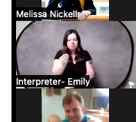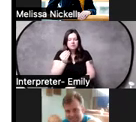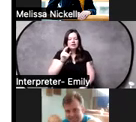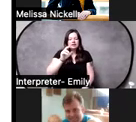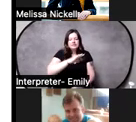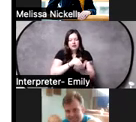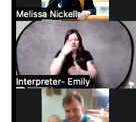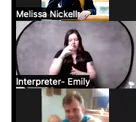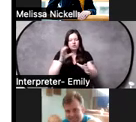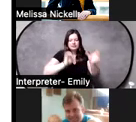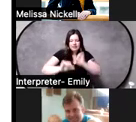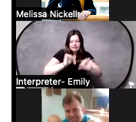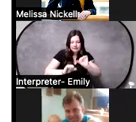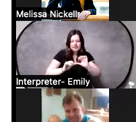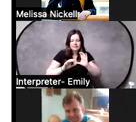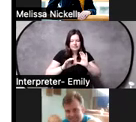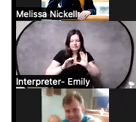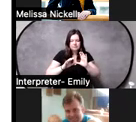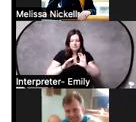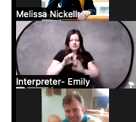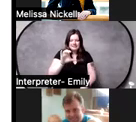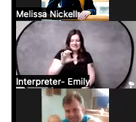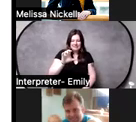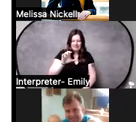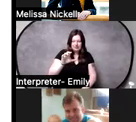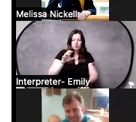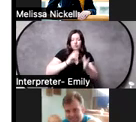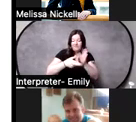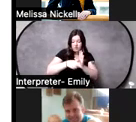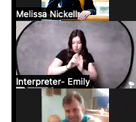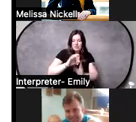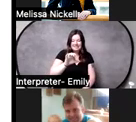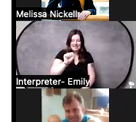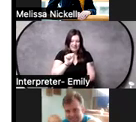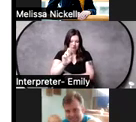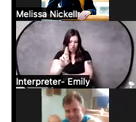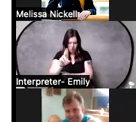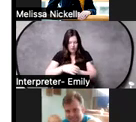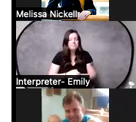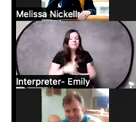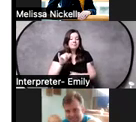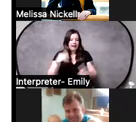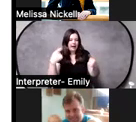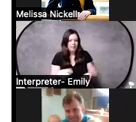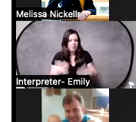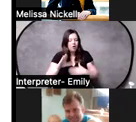go directly to the institutes or centers. And once your grant goes to CSR, the first thing that'll happen is that it's going to